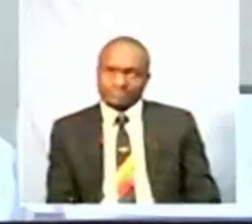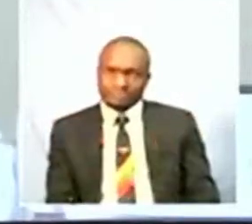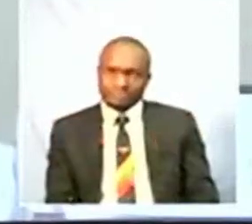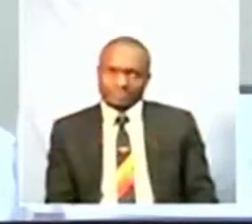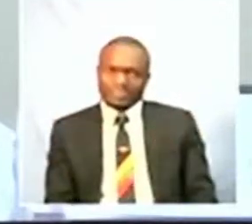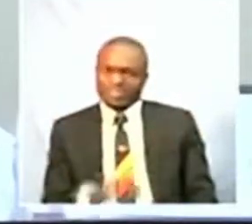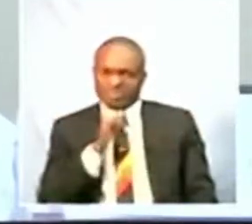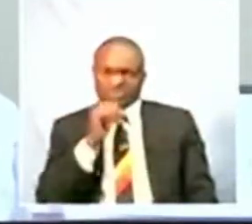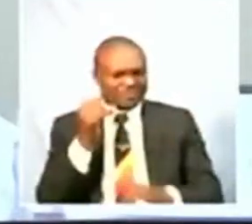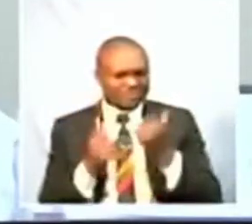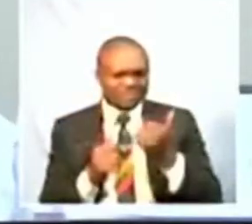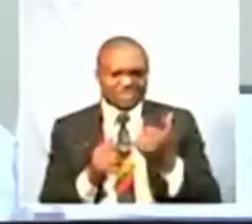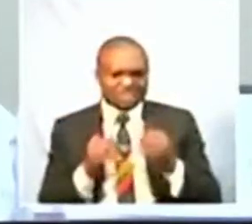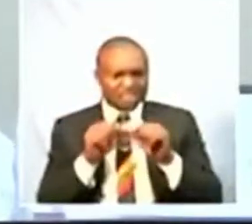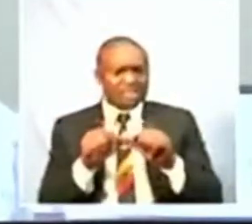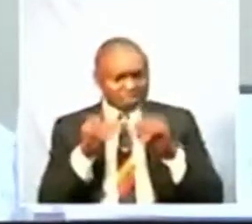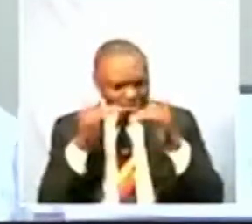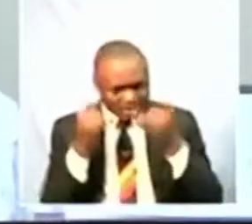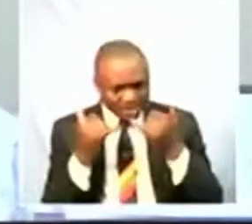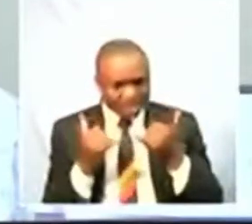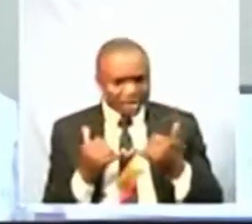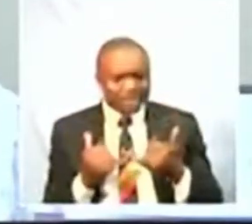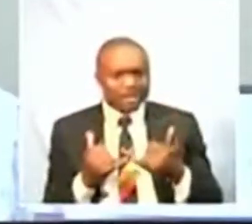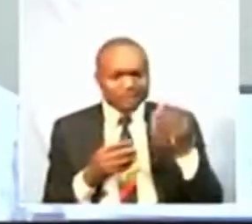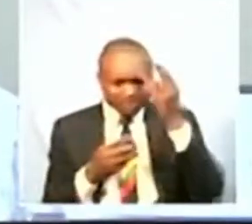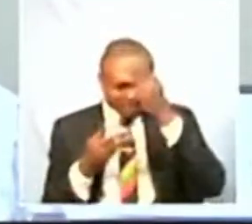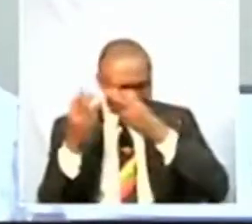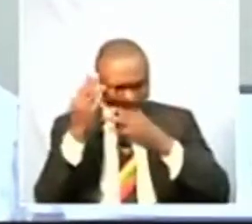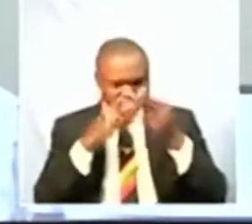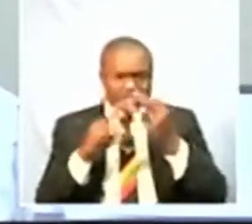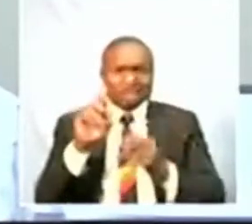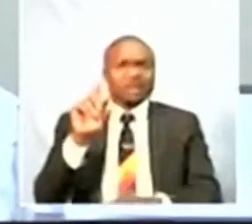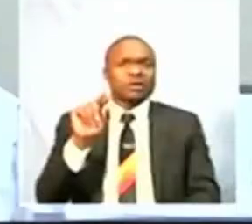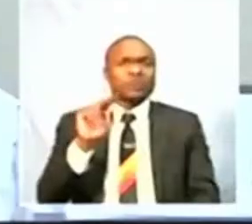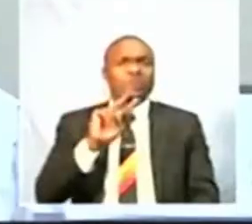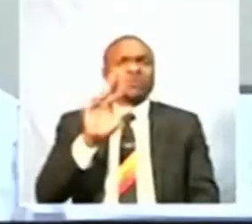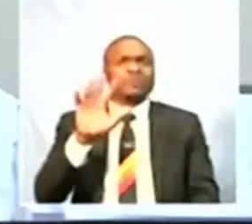It is not completed up to now. Now you are wondering, this is 2025.